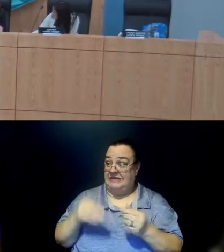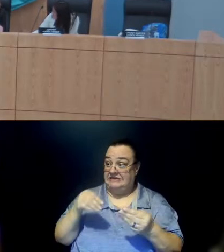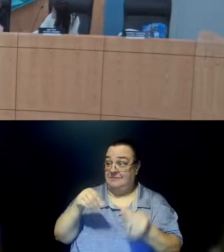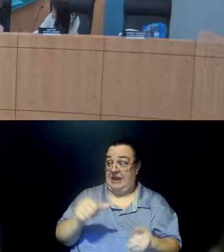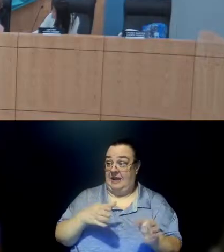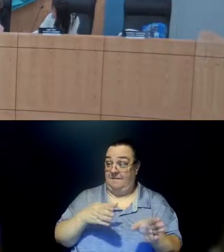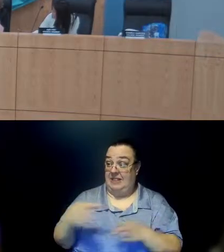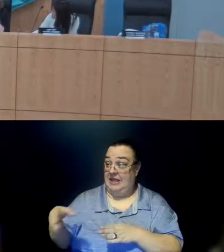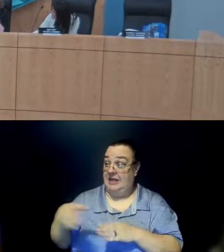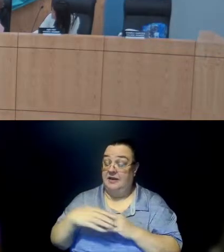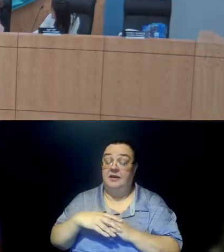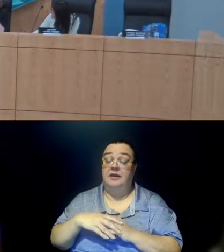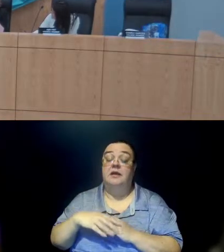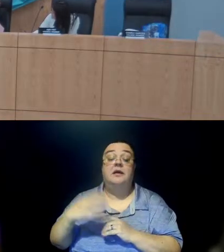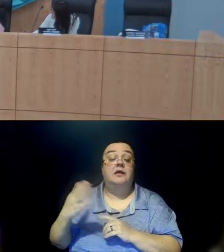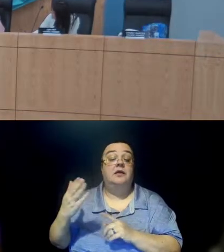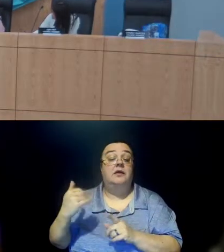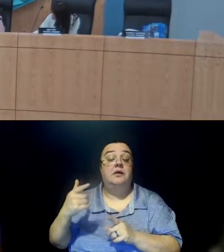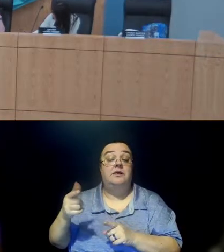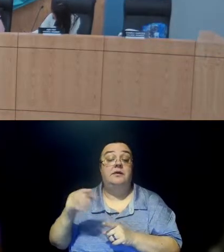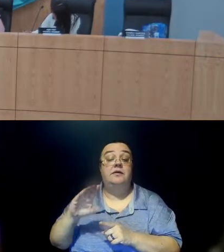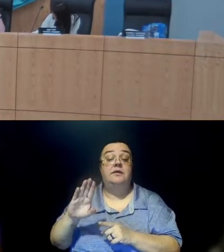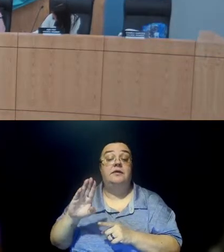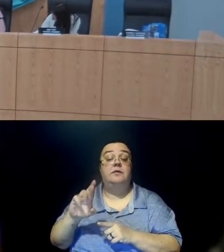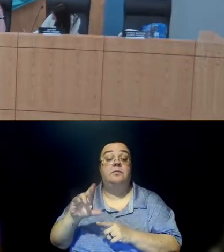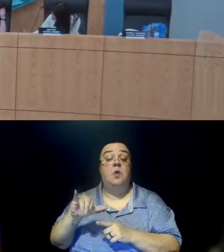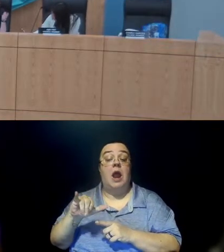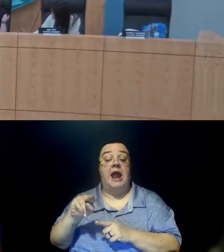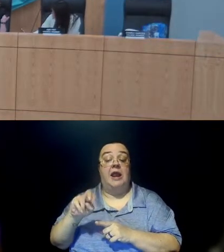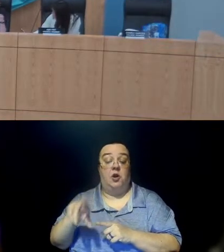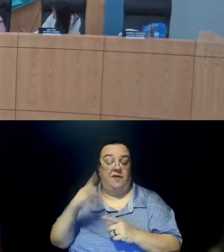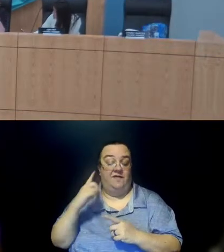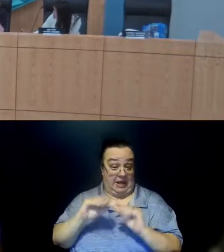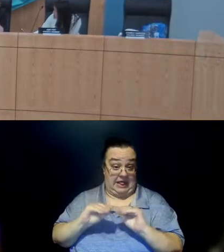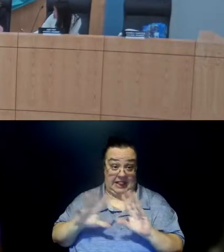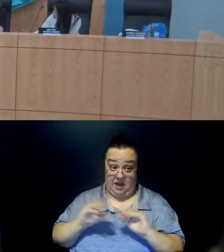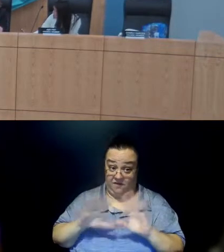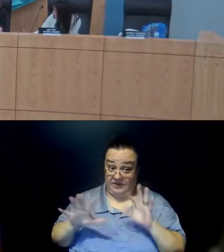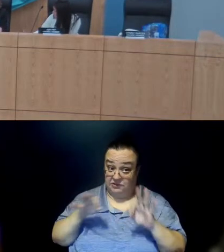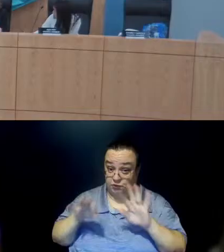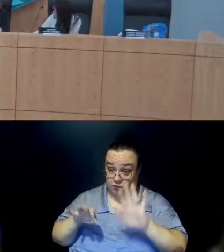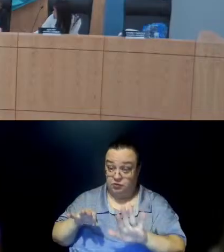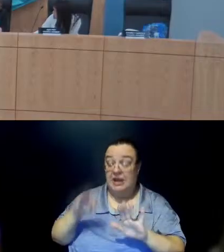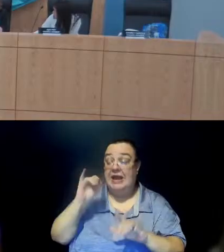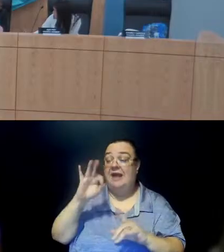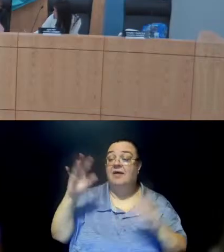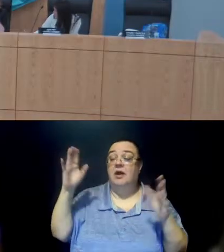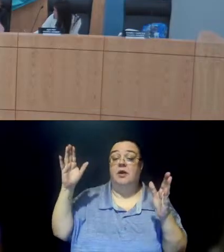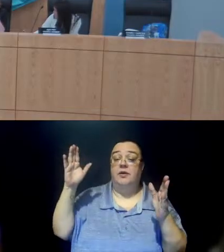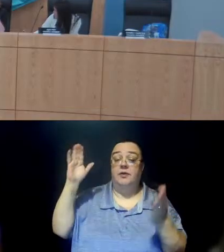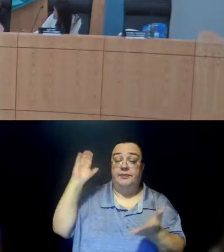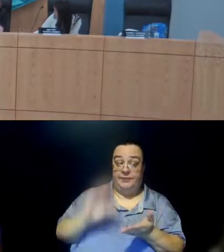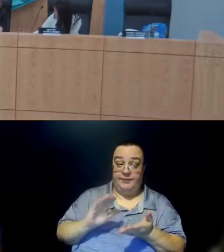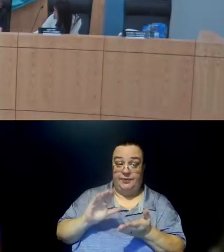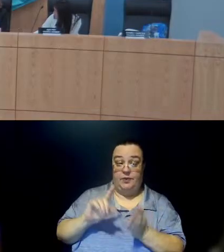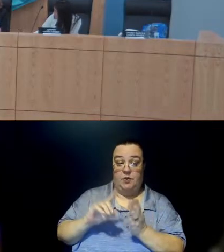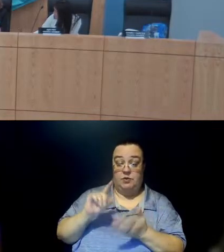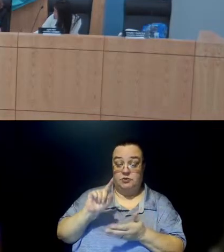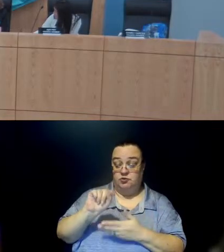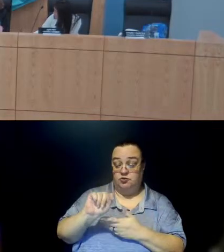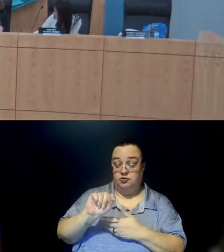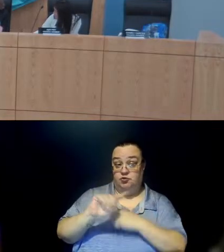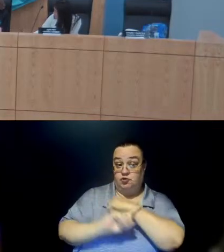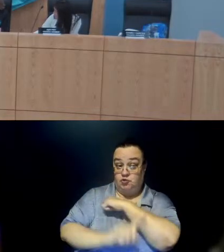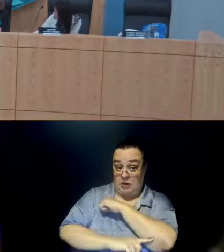ahead. I just wanted, for clarification, so if we were to go down to once-a-week trash and charge